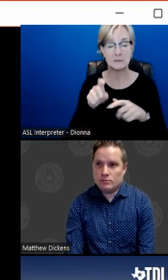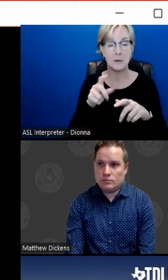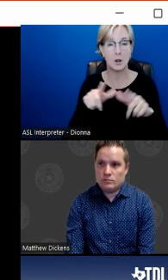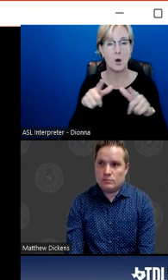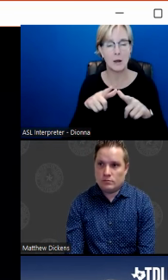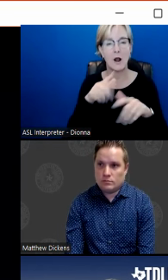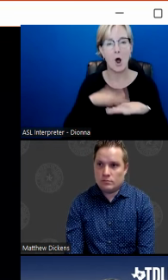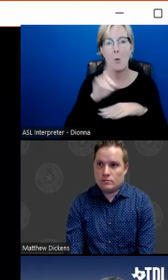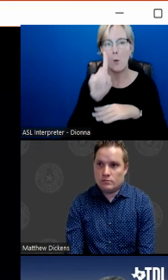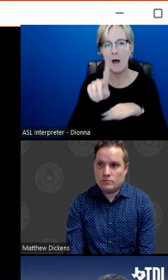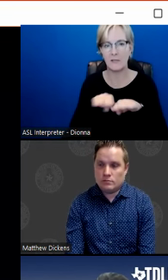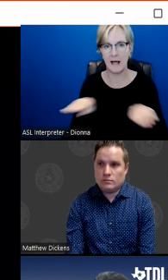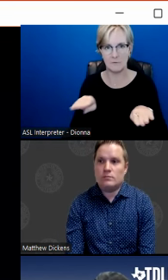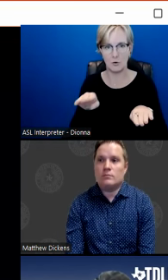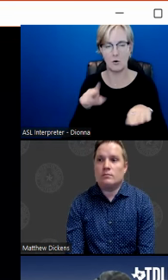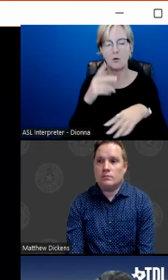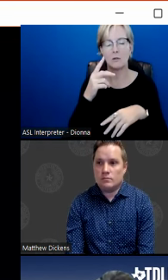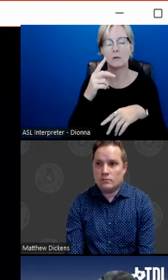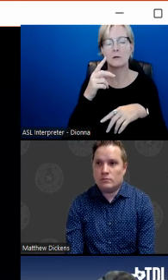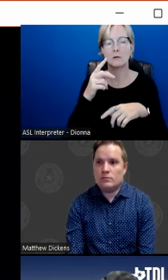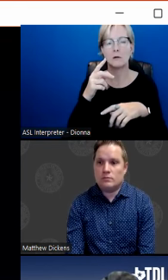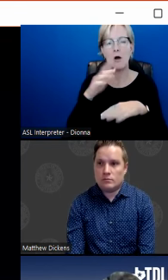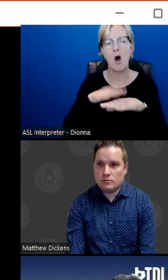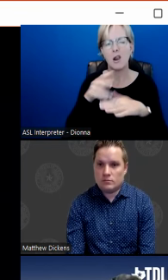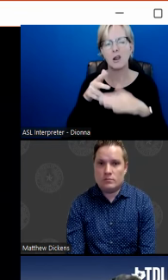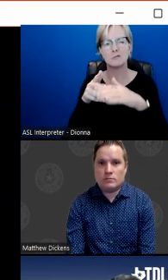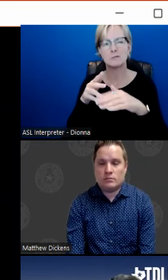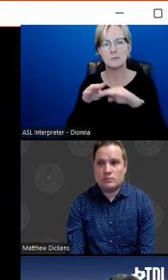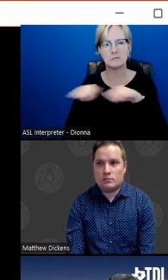on one level of a multi-story parking facility.